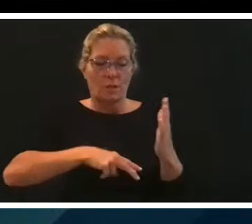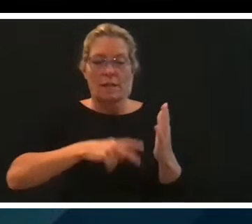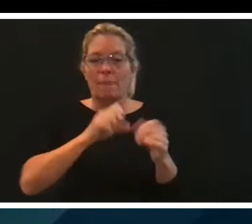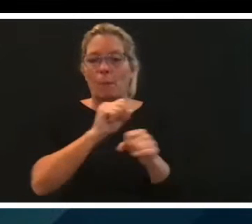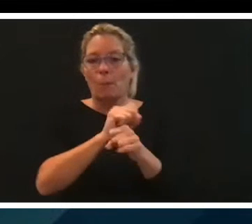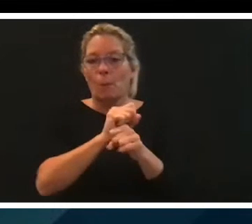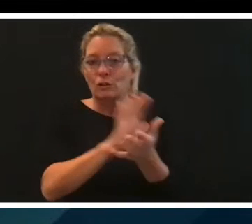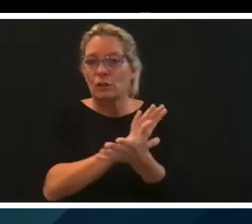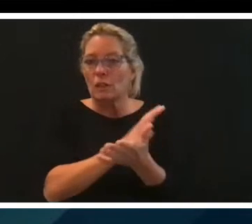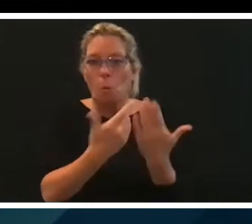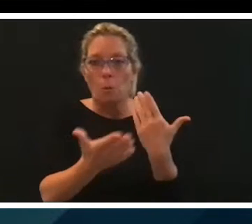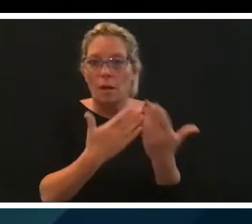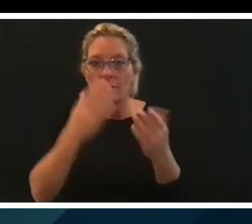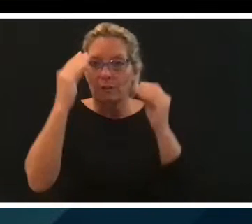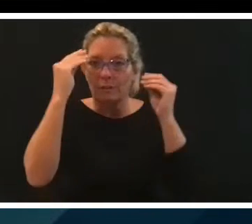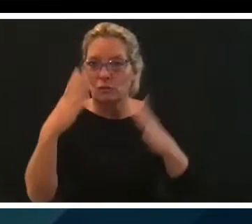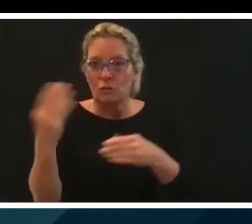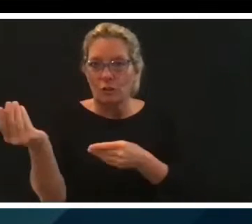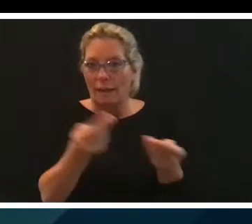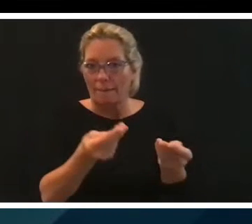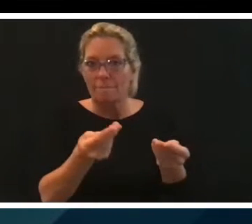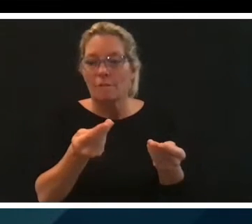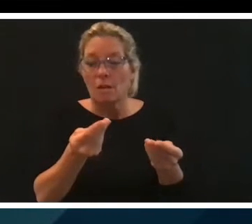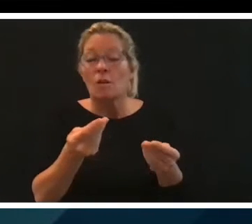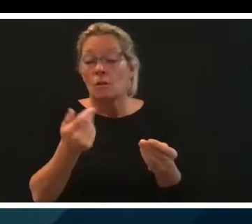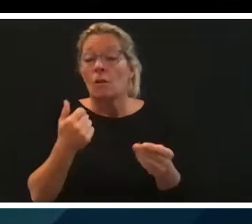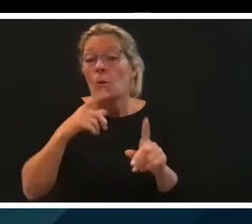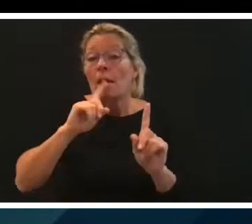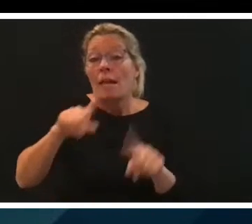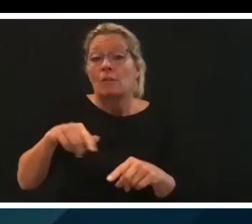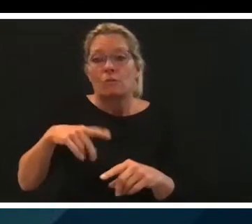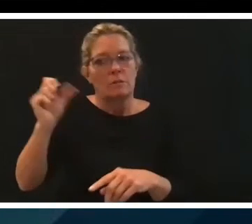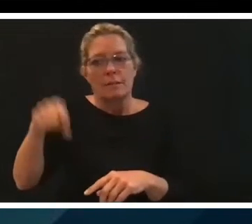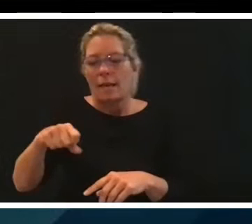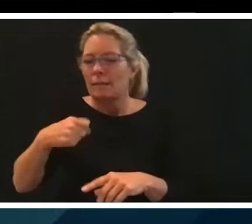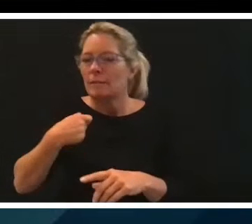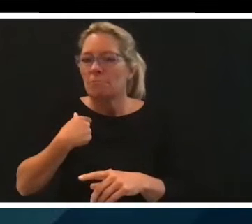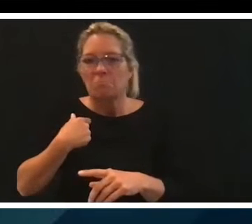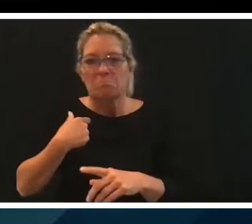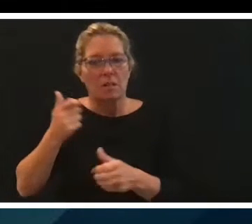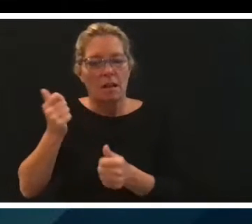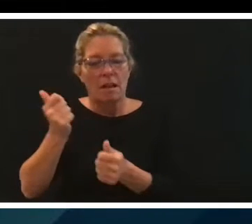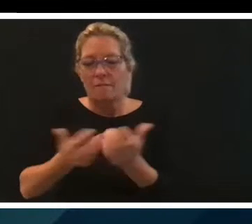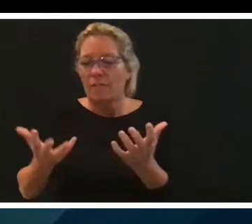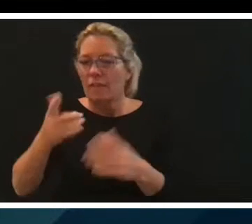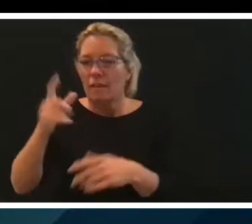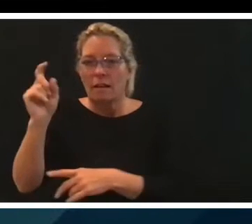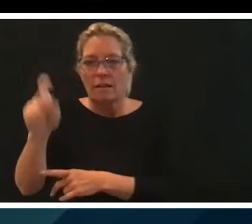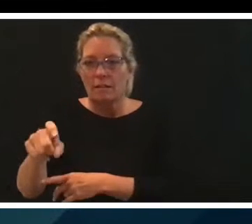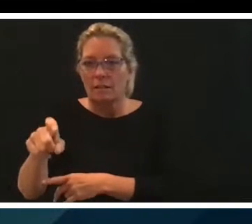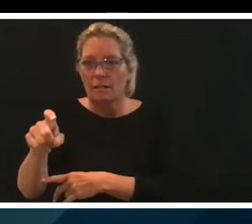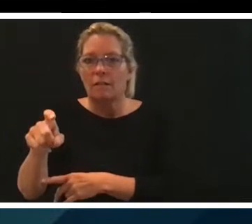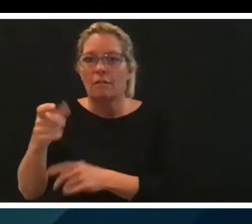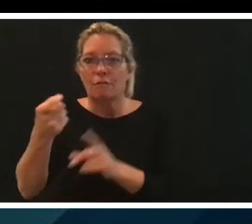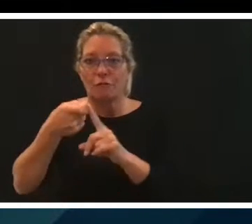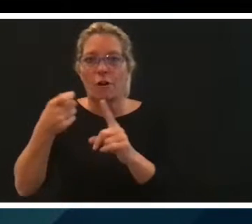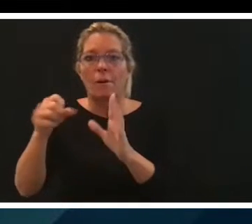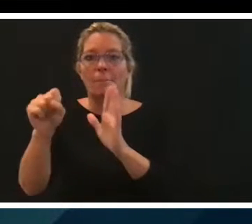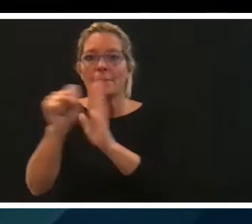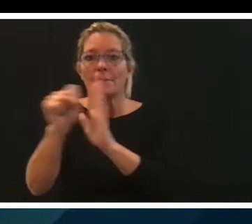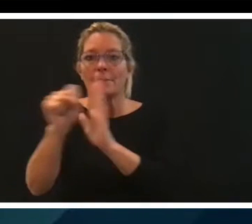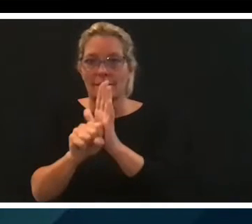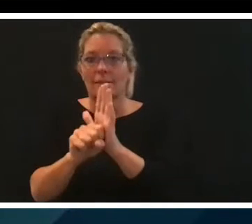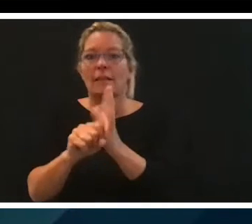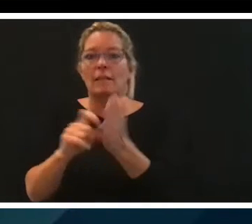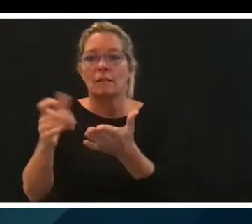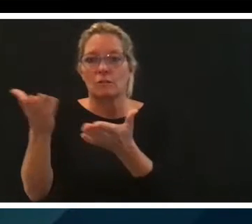so the answer is yes, I got what I needed, um, both through state services and through